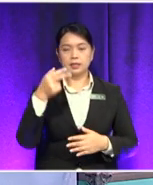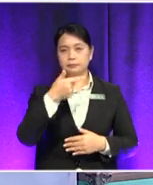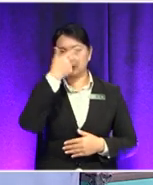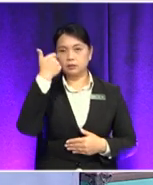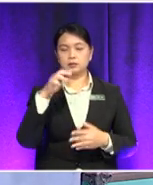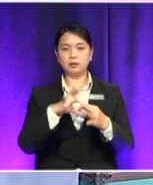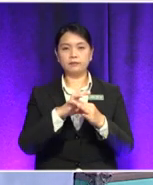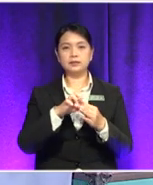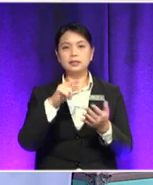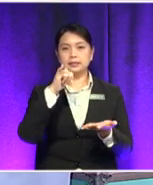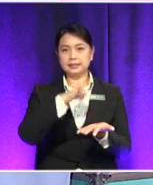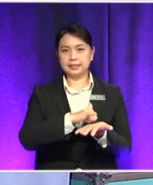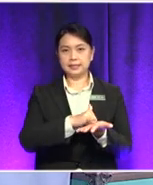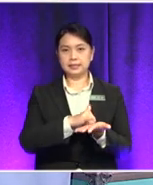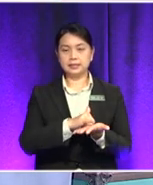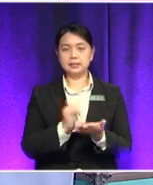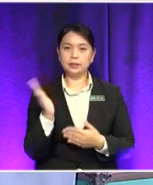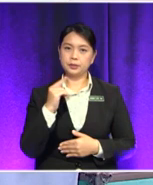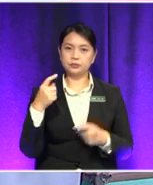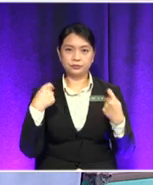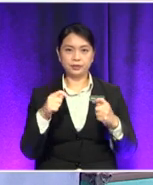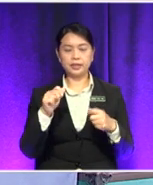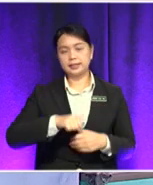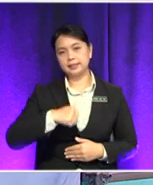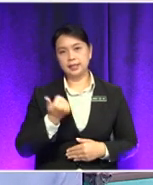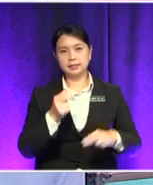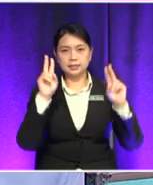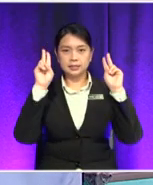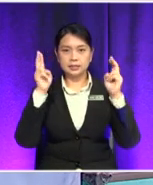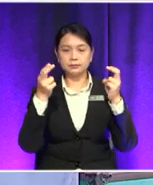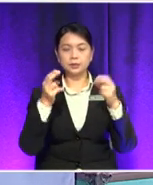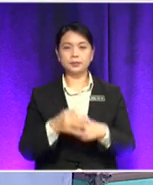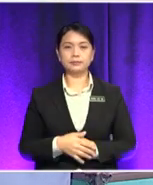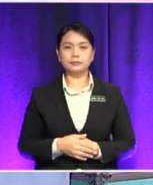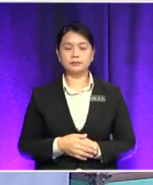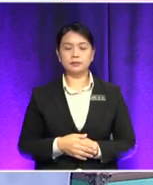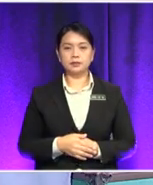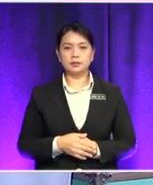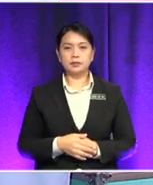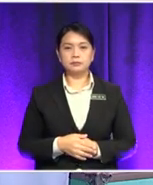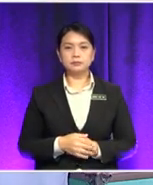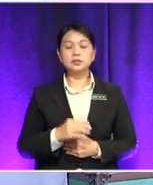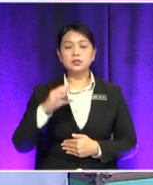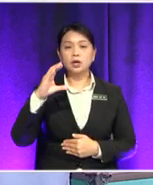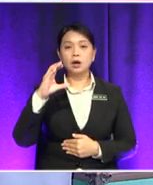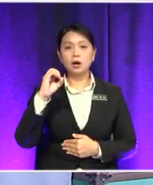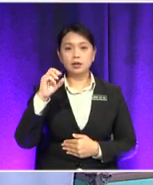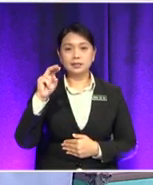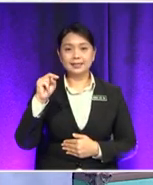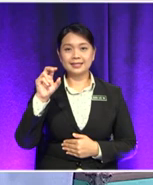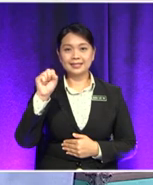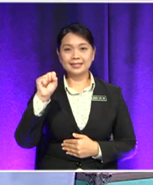Mm. Okay, how about we try another subtopic? Okay, consequences. What happens when we have a lot